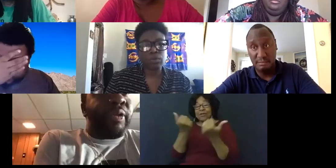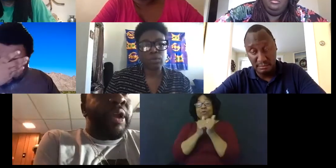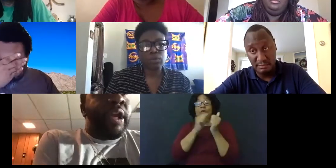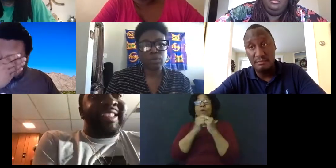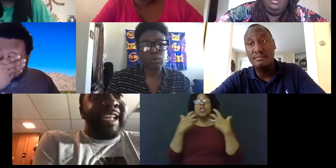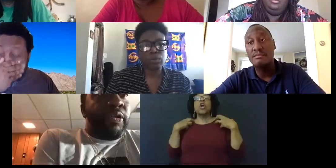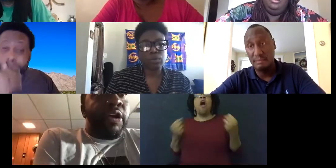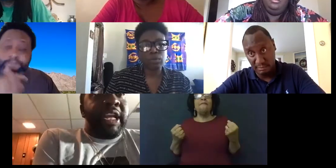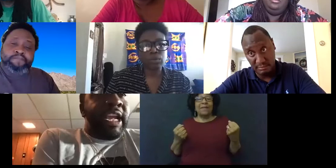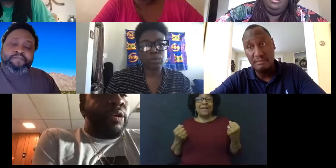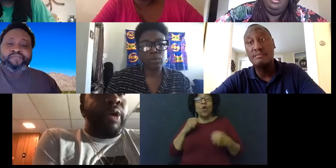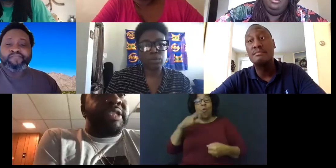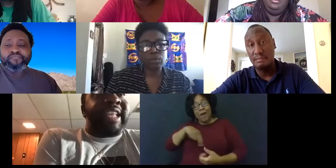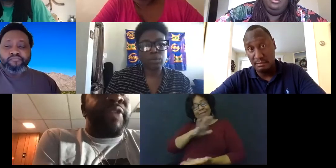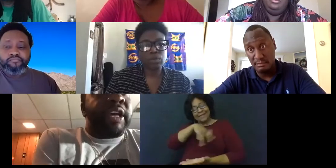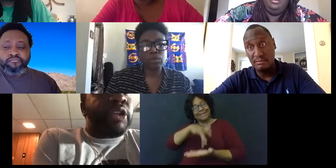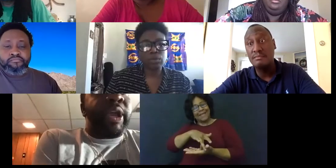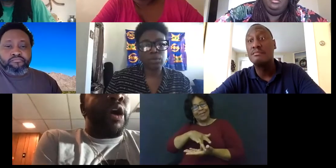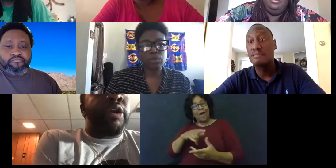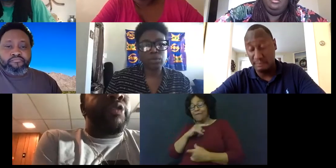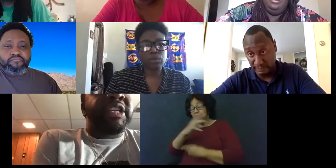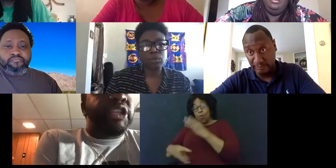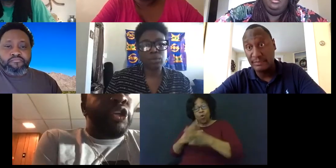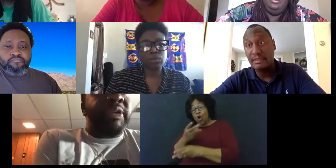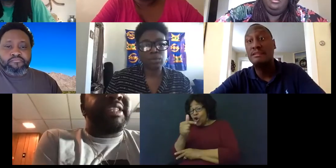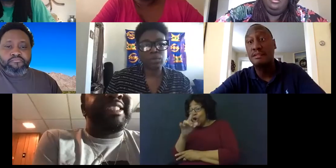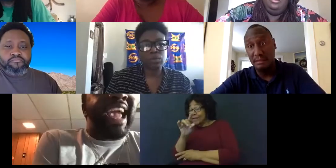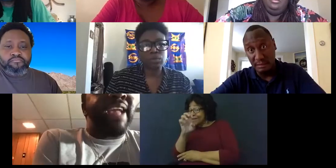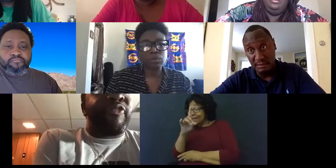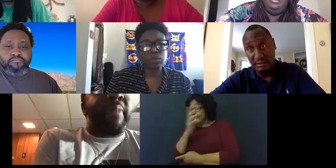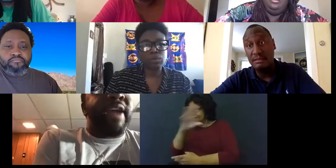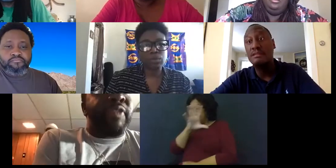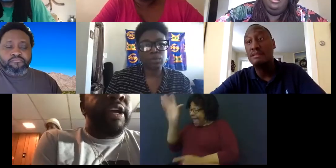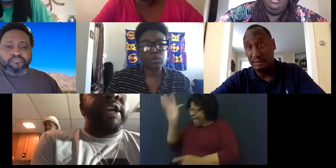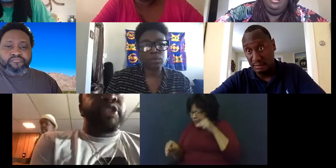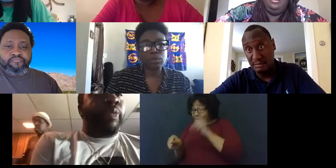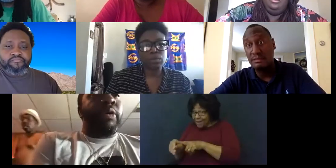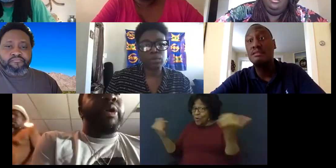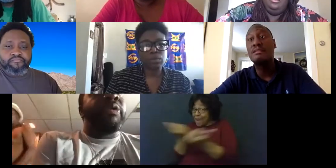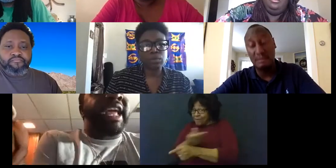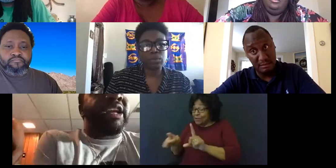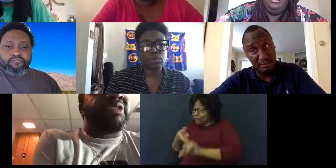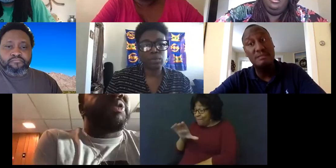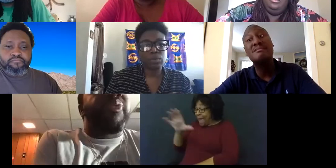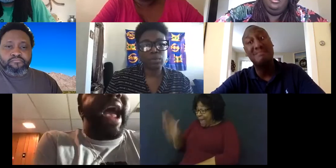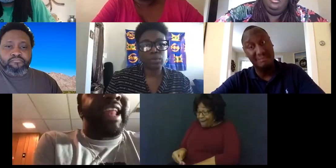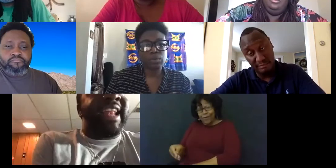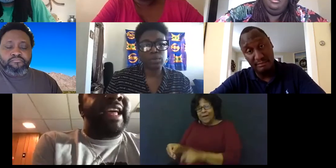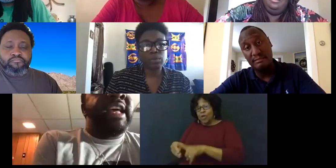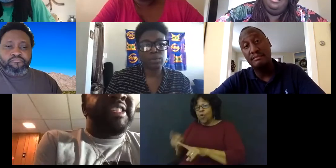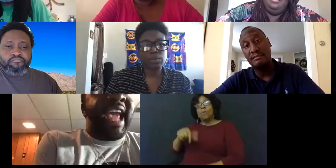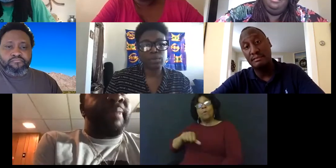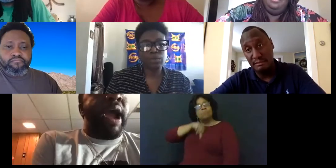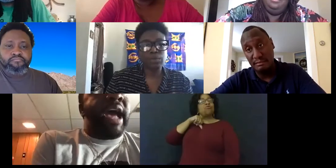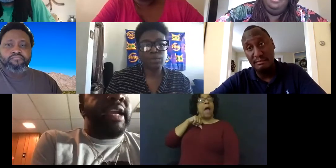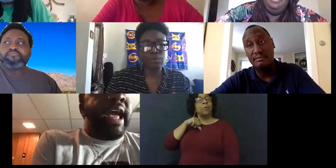together, the center of Garden of Eden was Africa. So we all know that the human species came from Africa. So we're going to take pride in that.